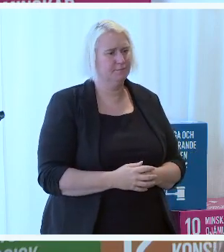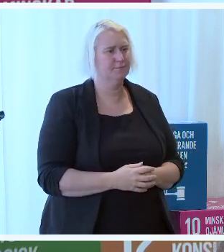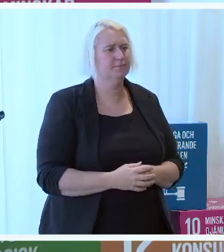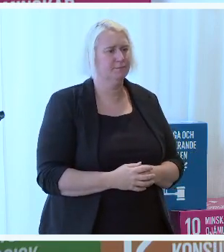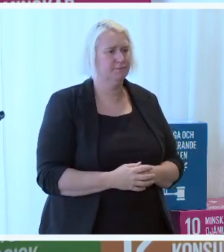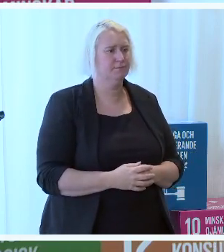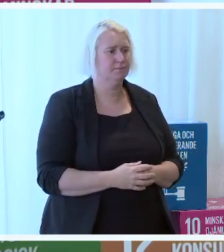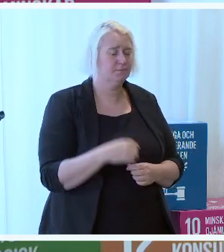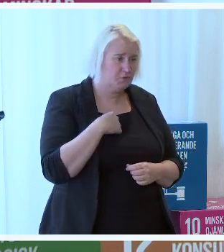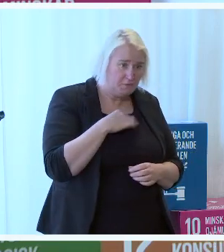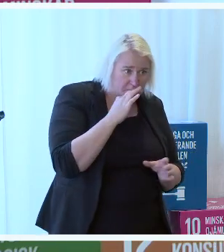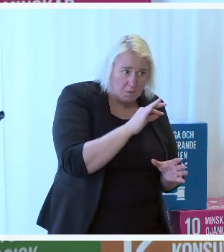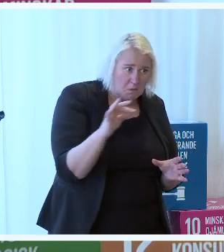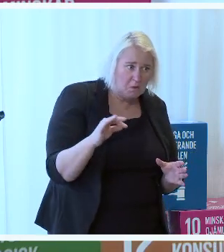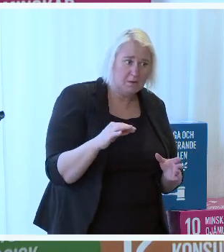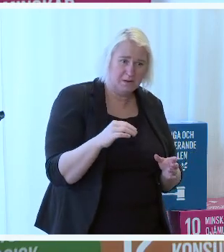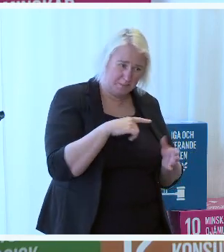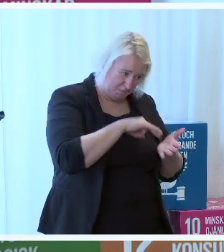has our project done for you